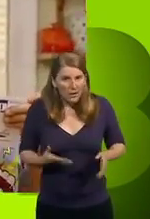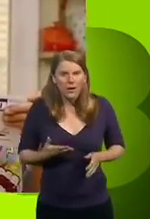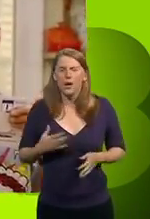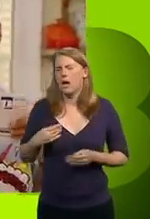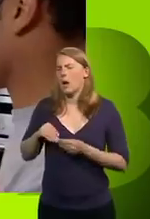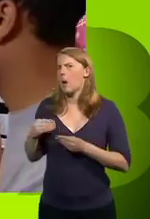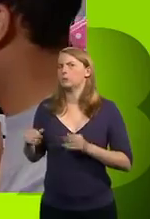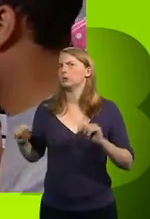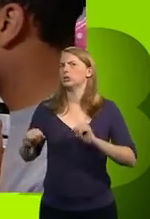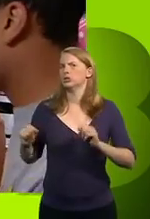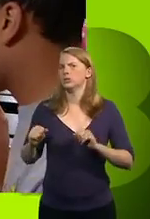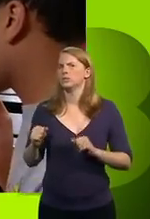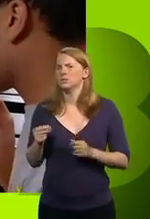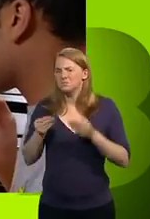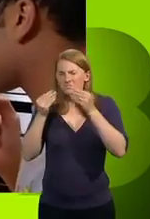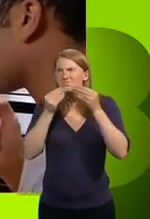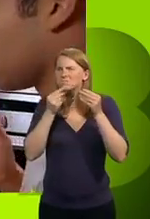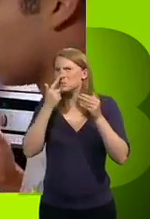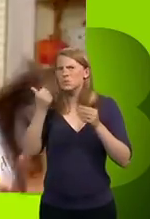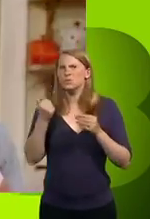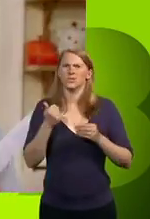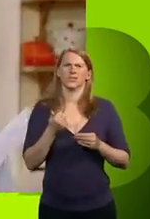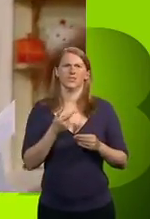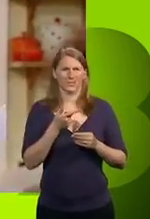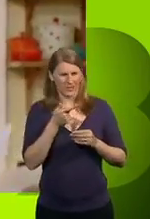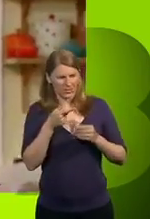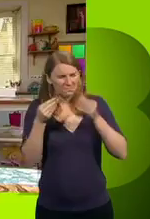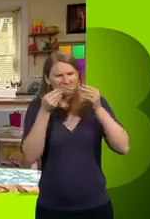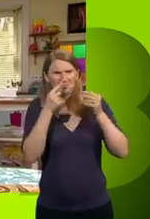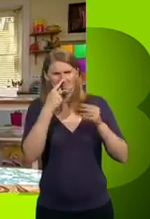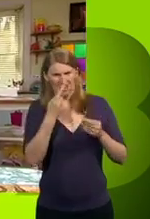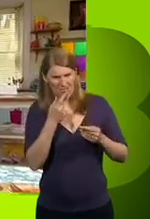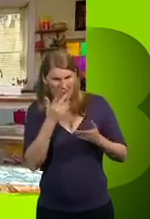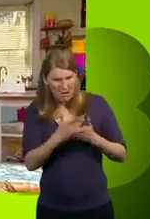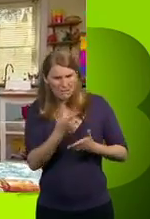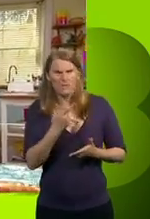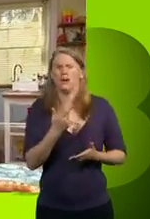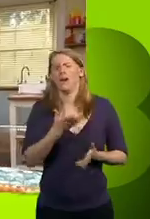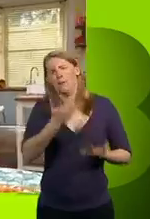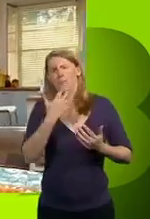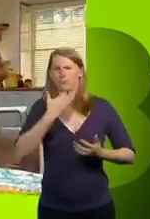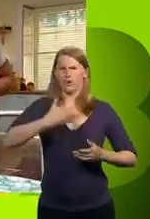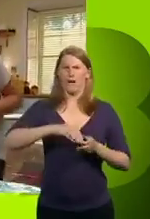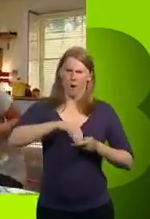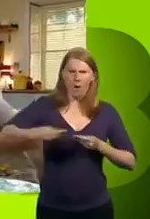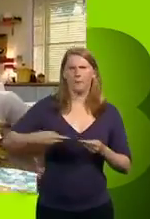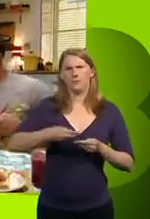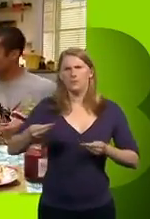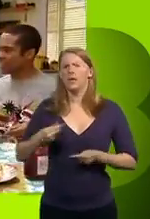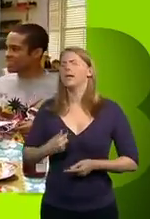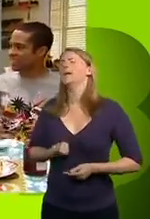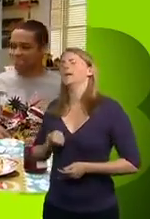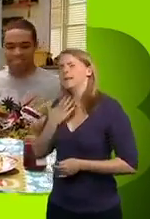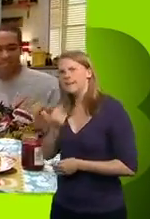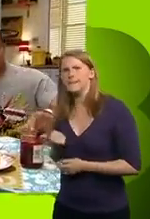It doesn't smell good though. You can tell just by sniffing the envelope. Be brave. Open it. We can be poor together. Oh, thanks,